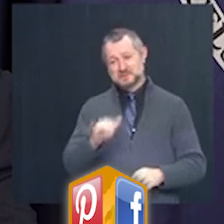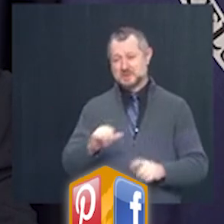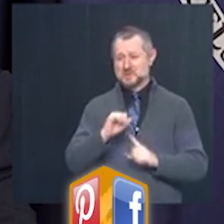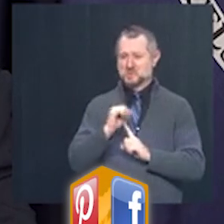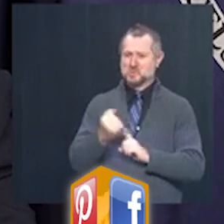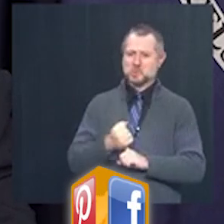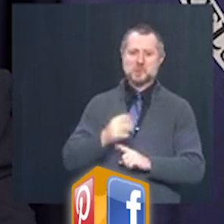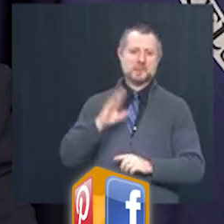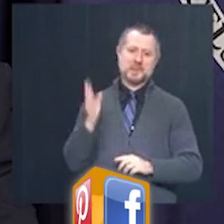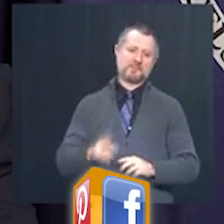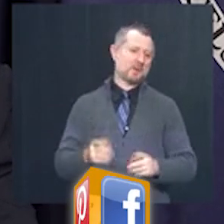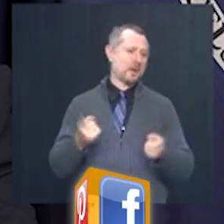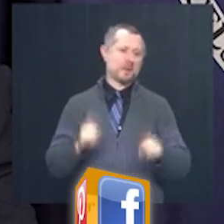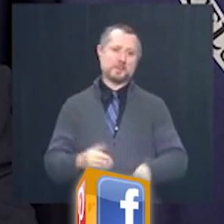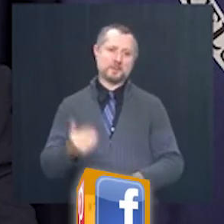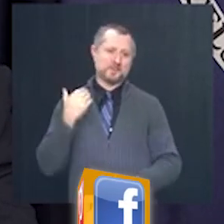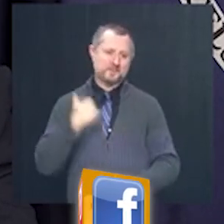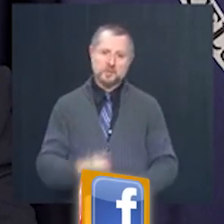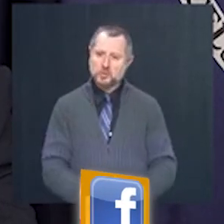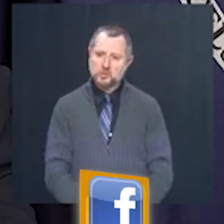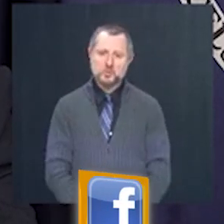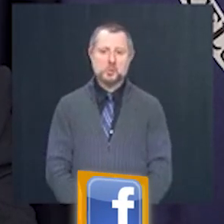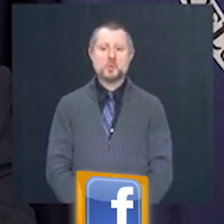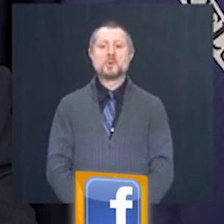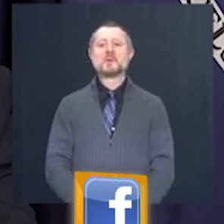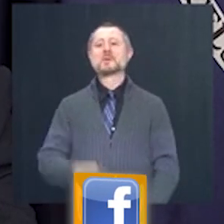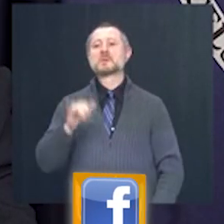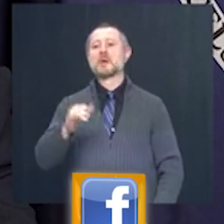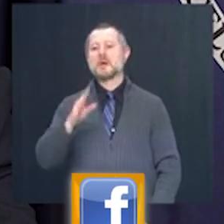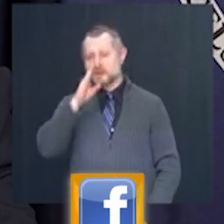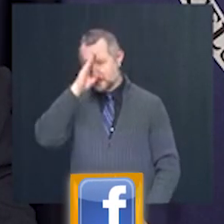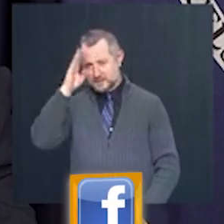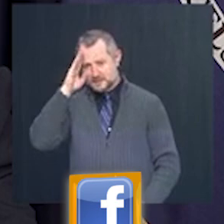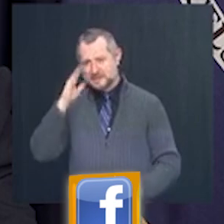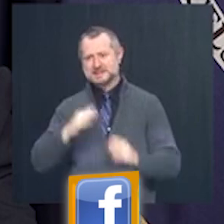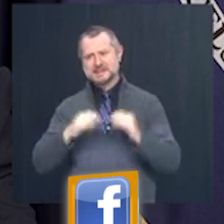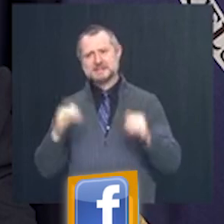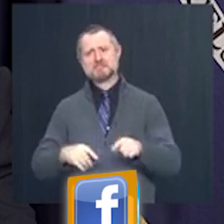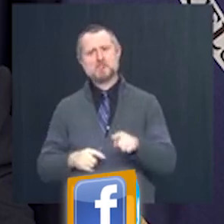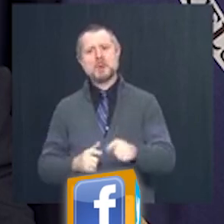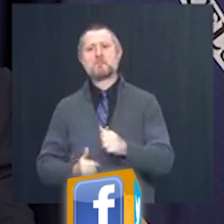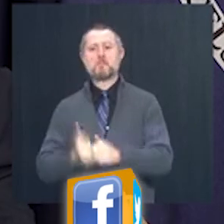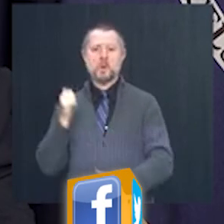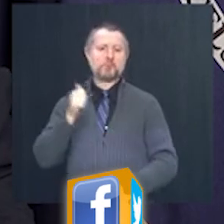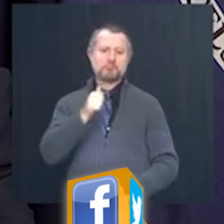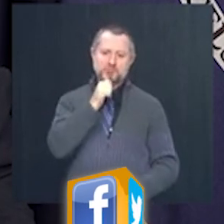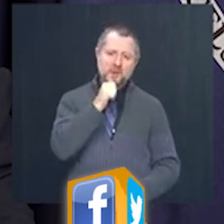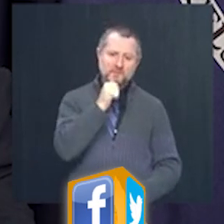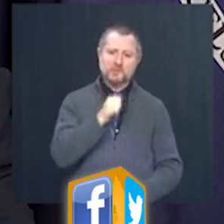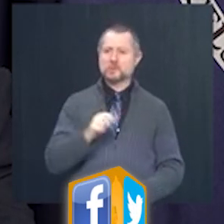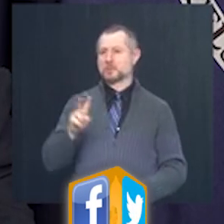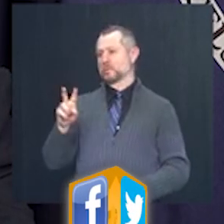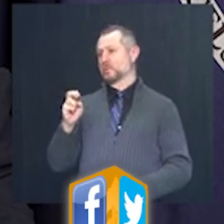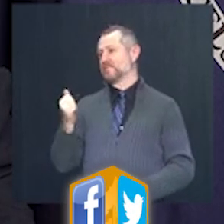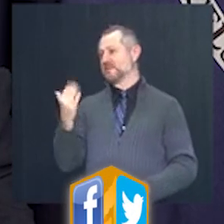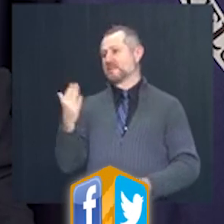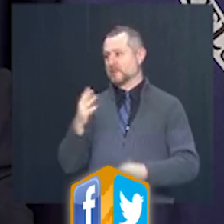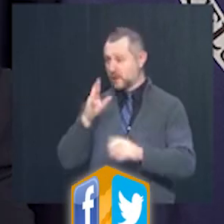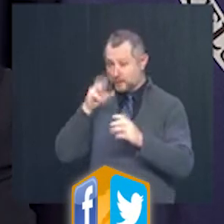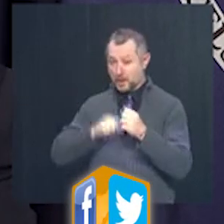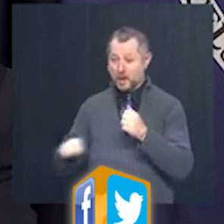extraordinary, because this is all a private system, basically, 215 hospitals, overwhelming majority